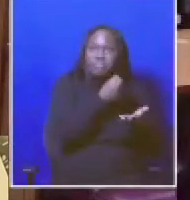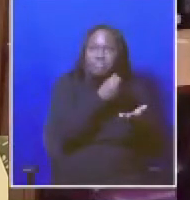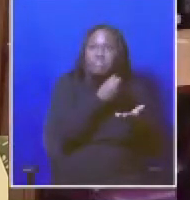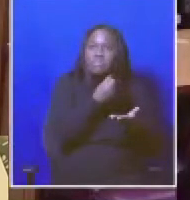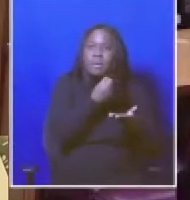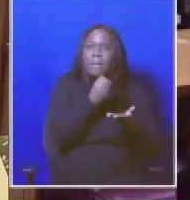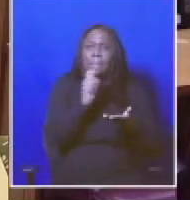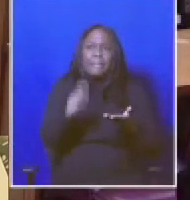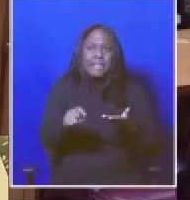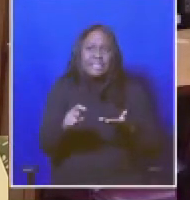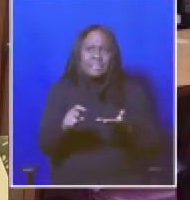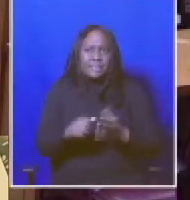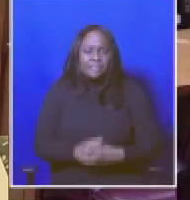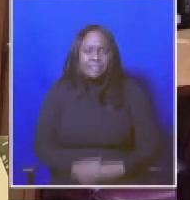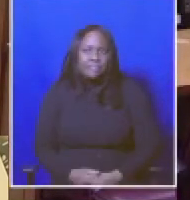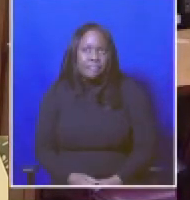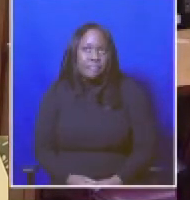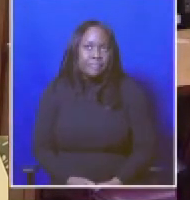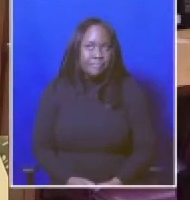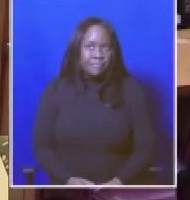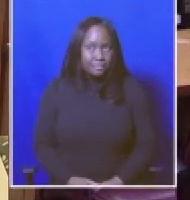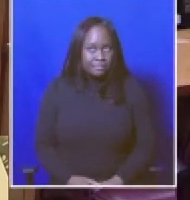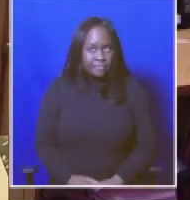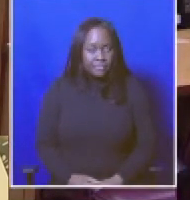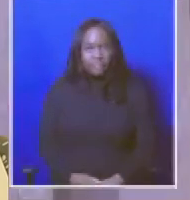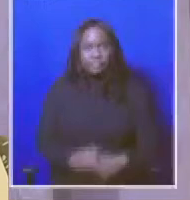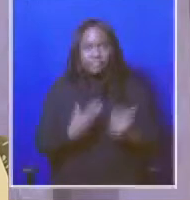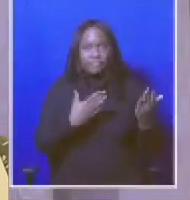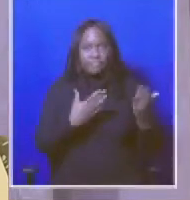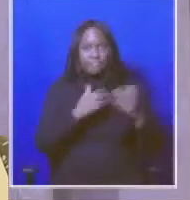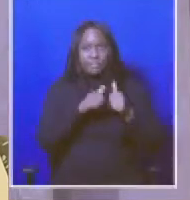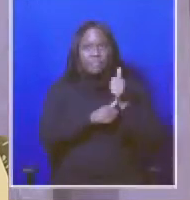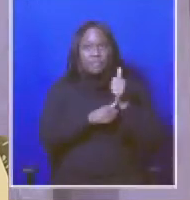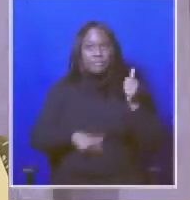Chairperson. Deputy President. Thank you very much.